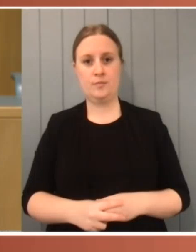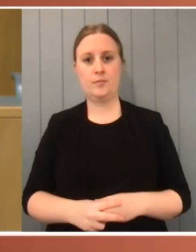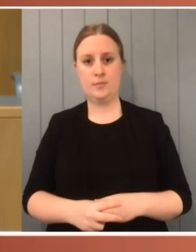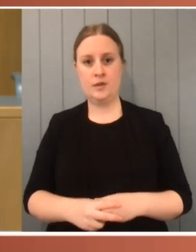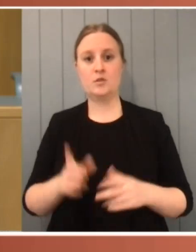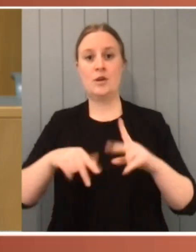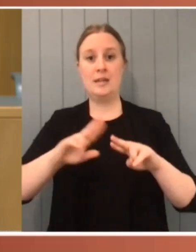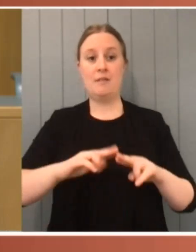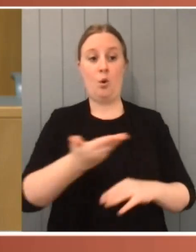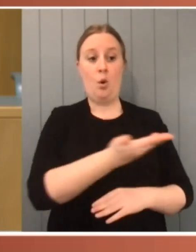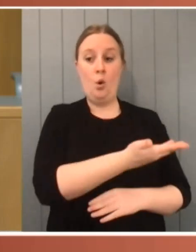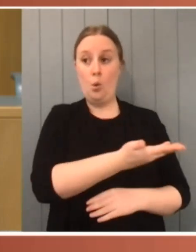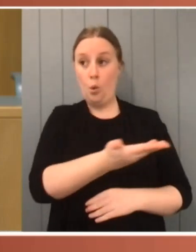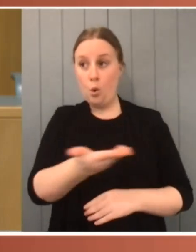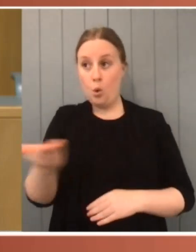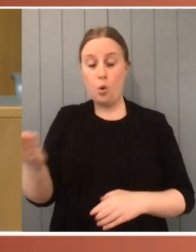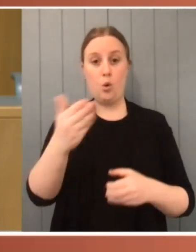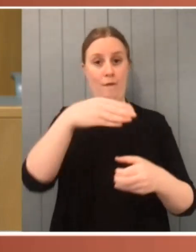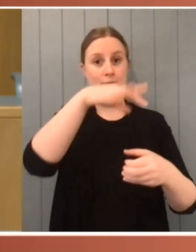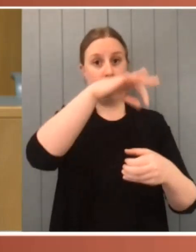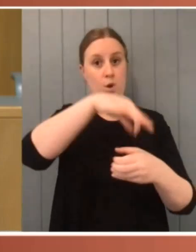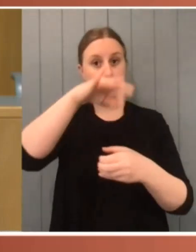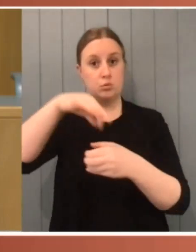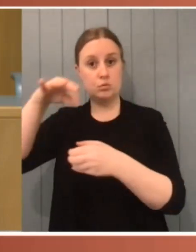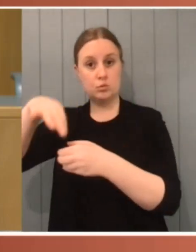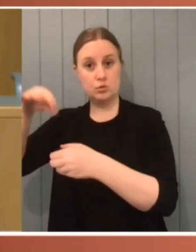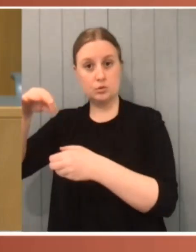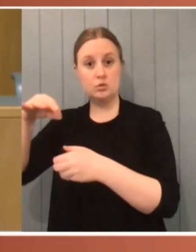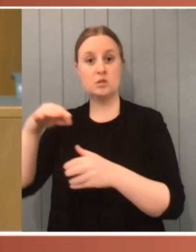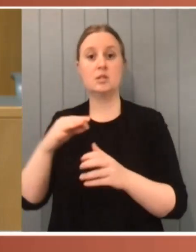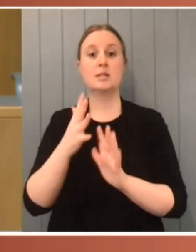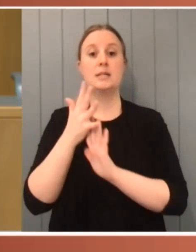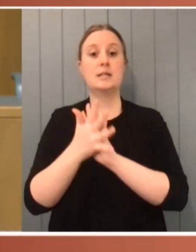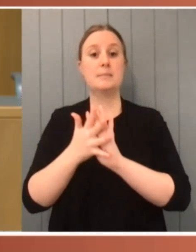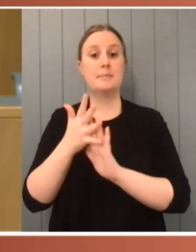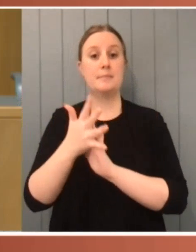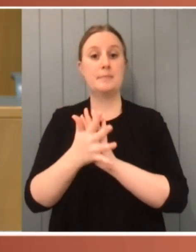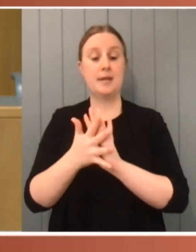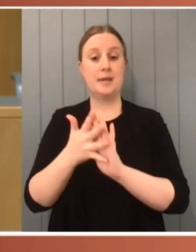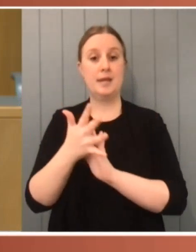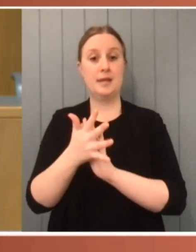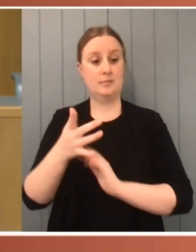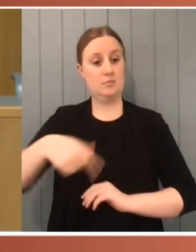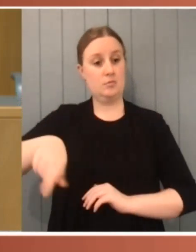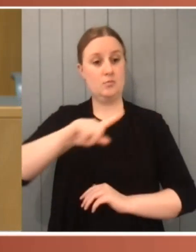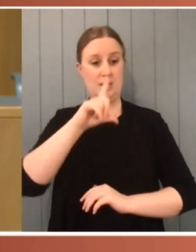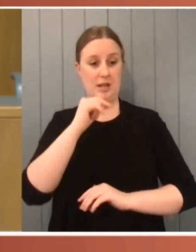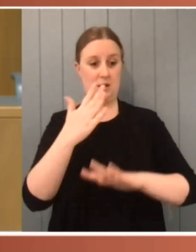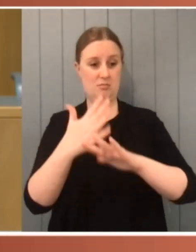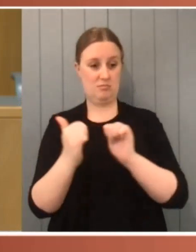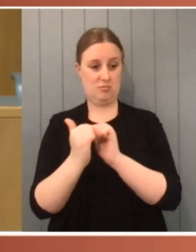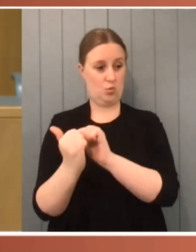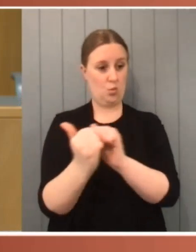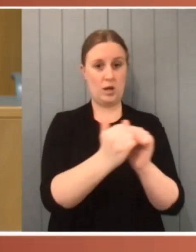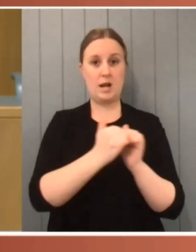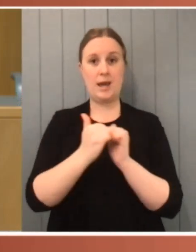all citizens vote, all citizens, including members of more disadvantaged groups, can coordinate more easily in order to create a